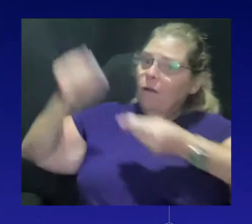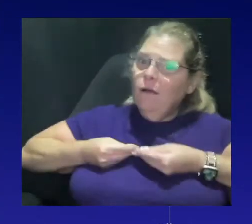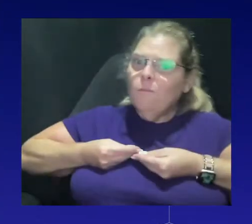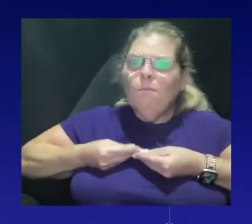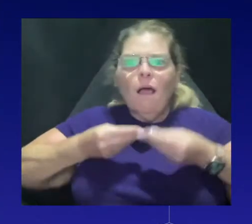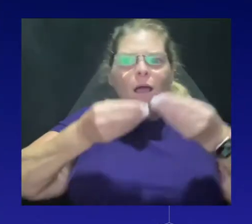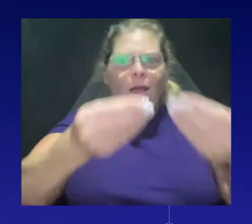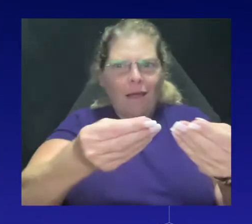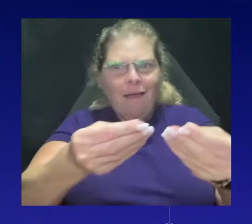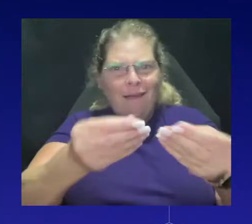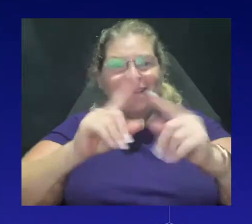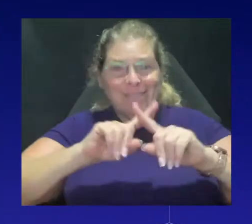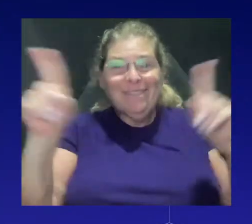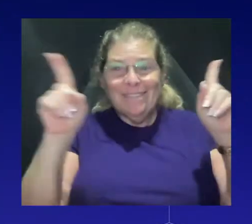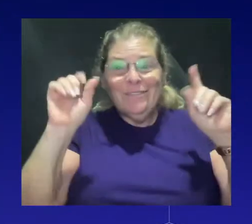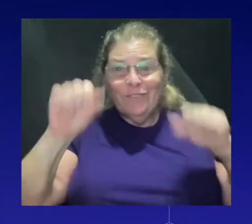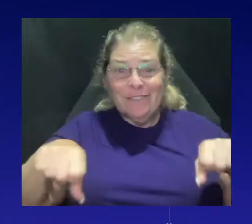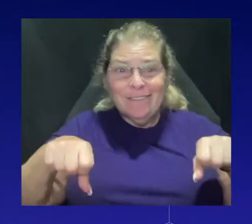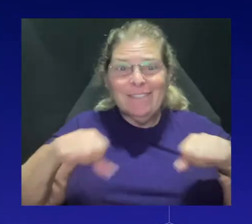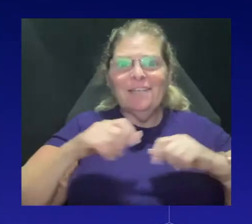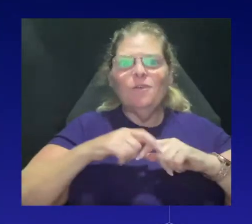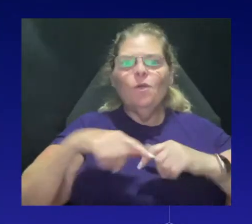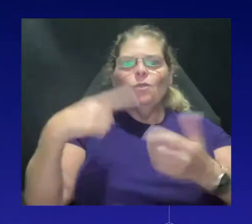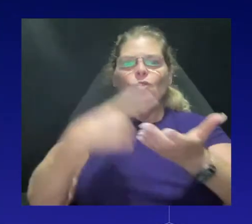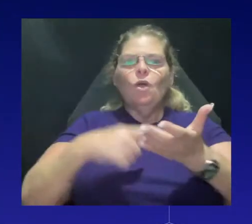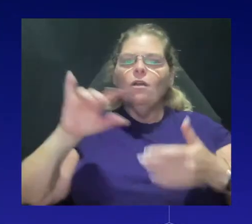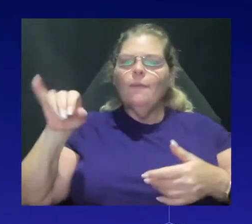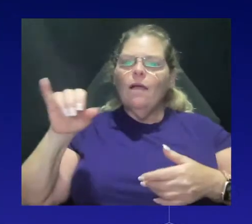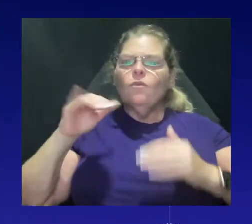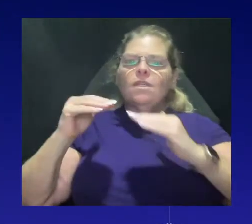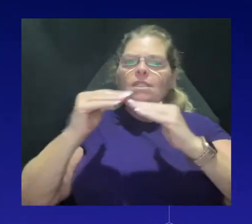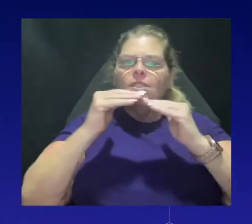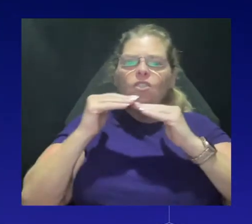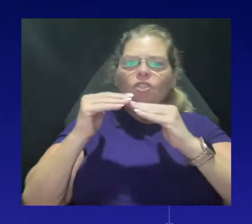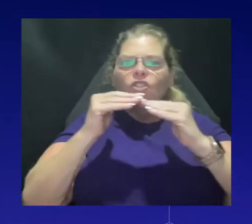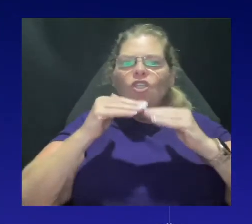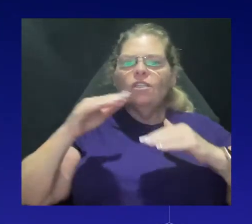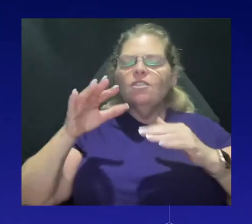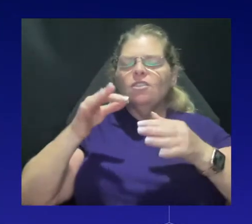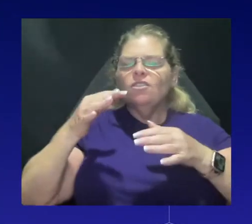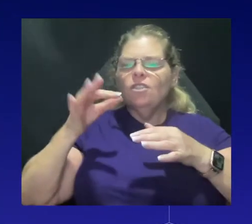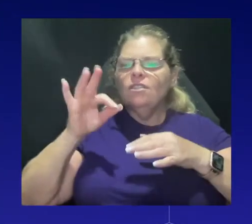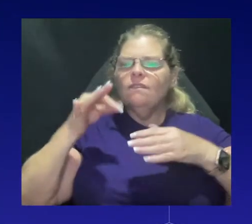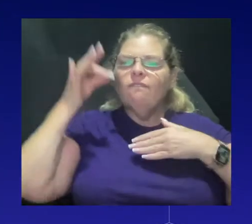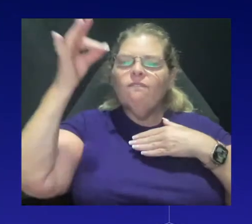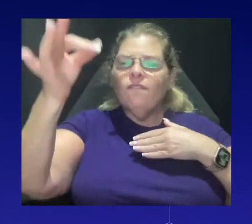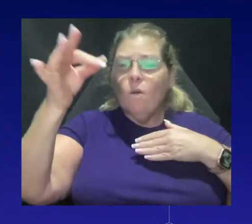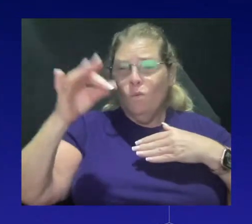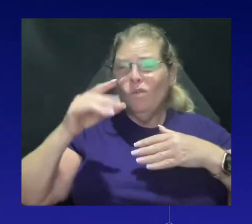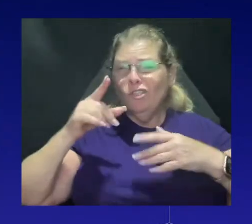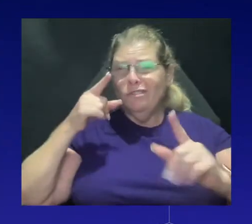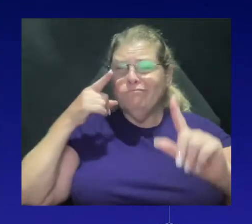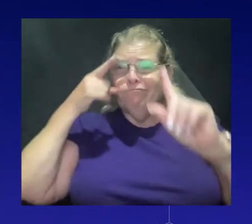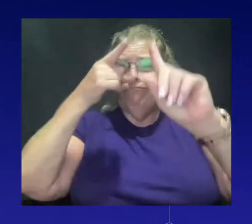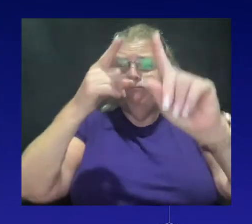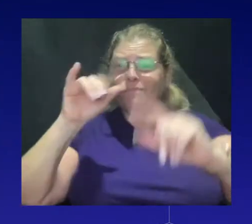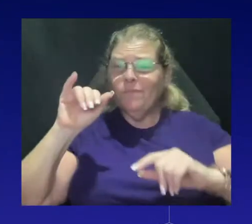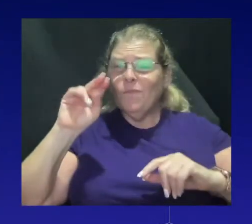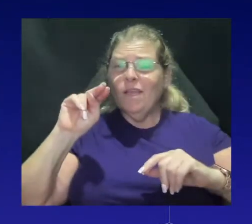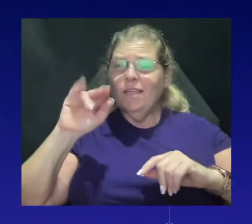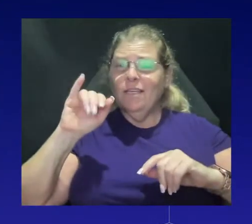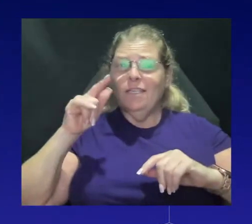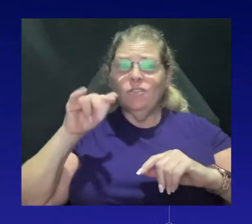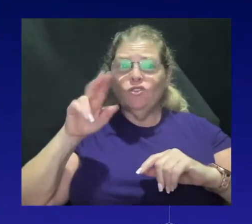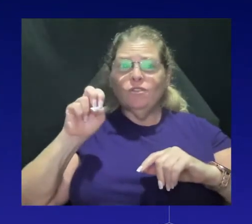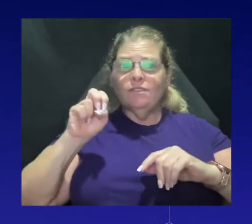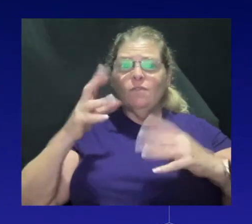potential of the Justice 40 initiative and really the goals of delivering 40% of the overall benefits of all these